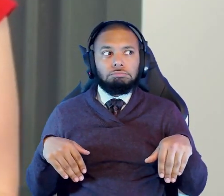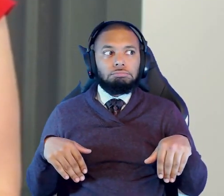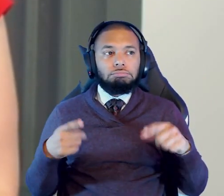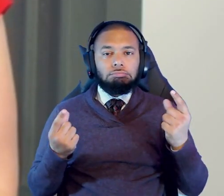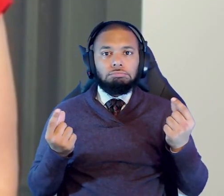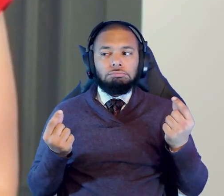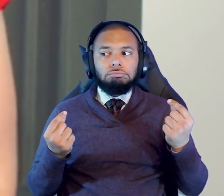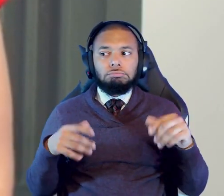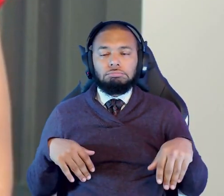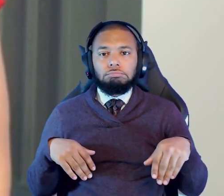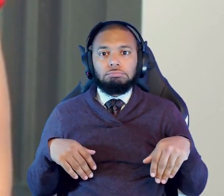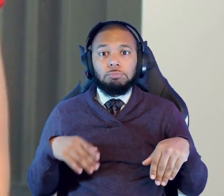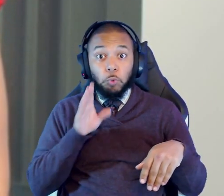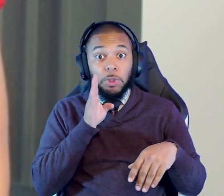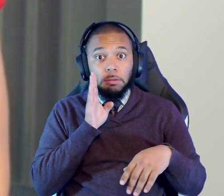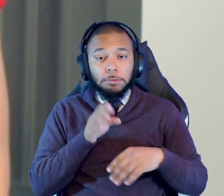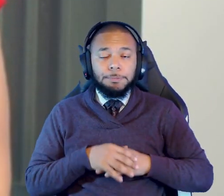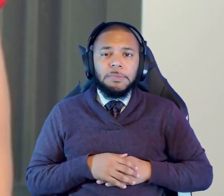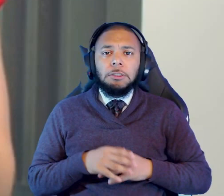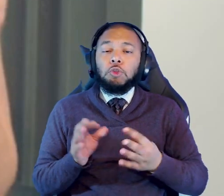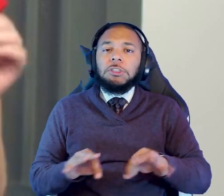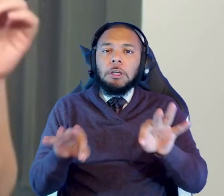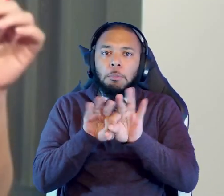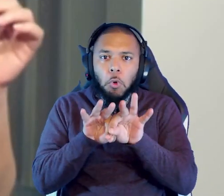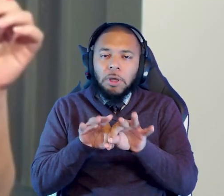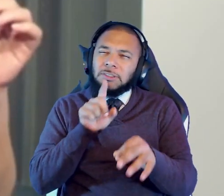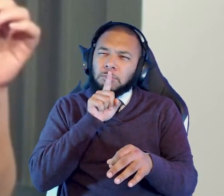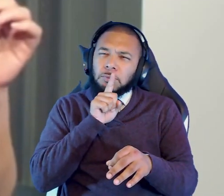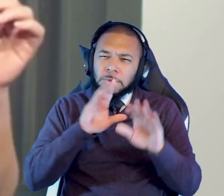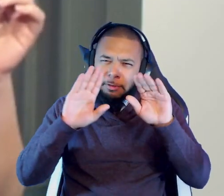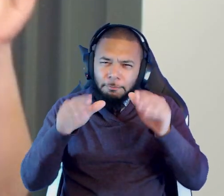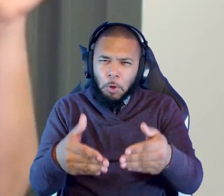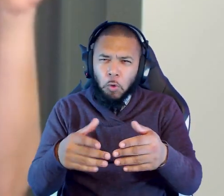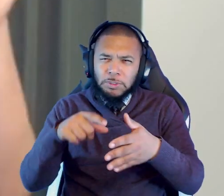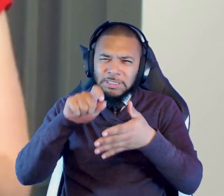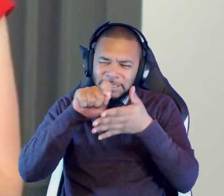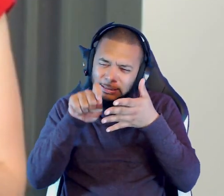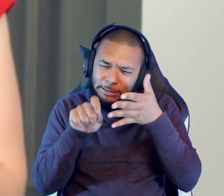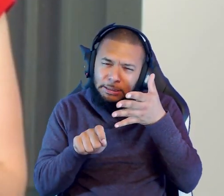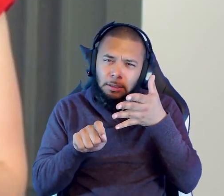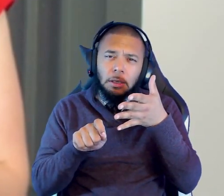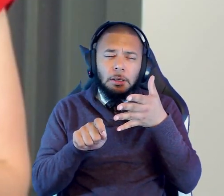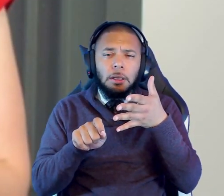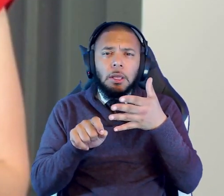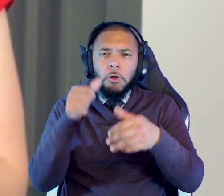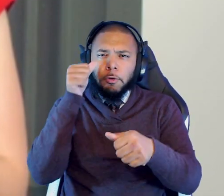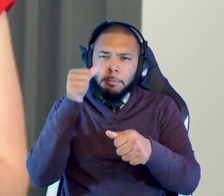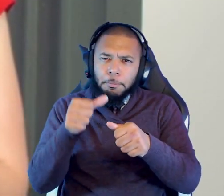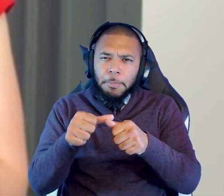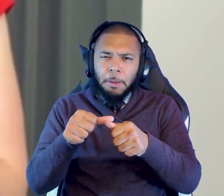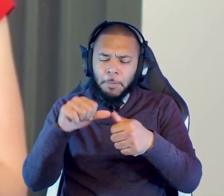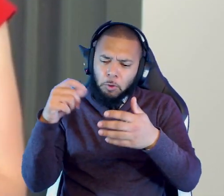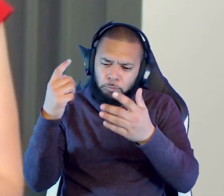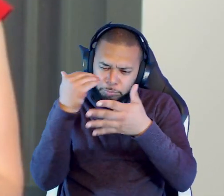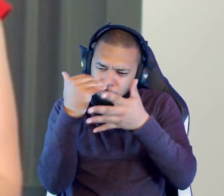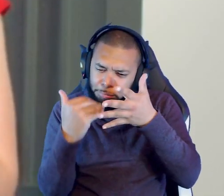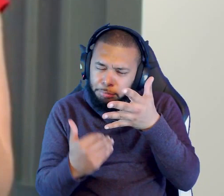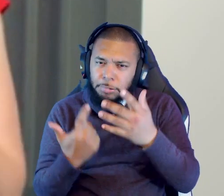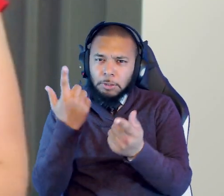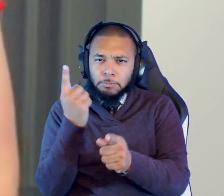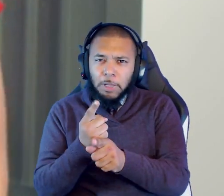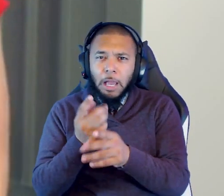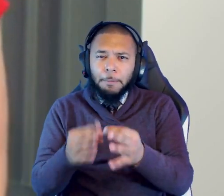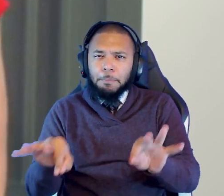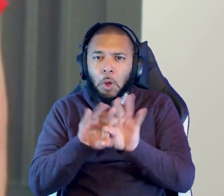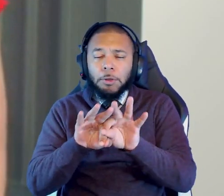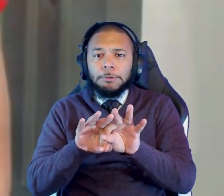all as it's written. It's very important to really concentrate on those details and make sure that you have everything in the sequential order.